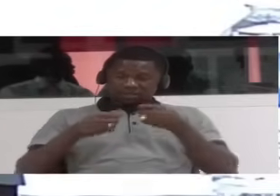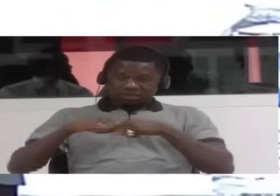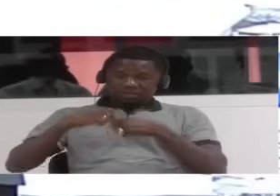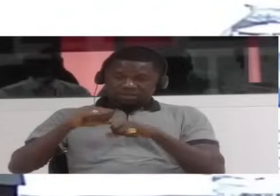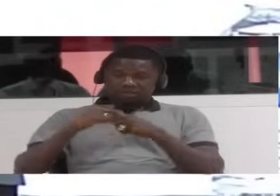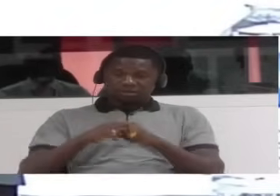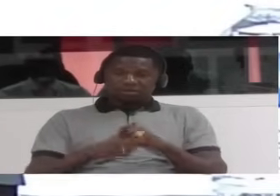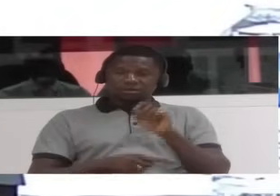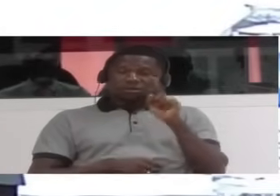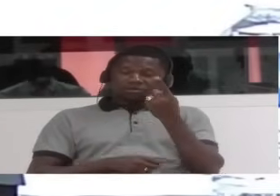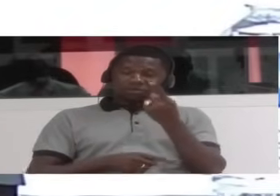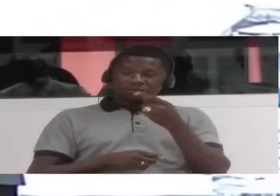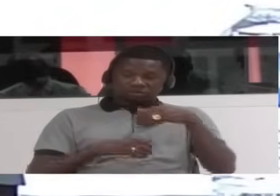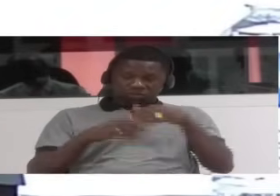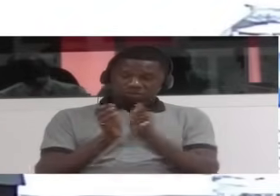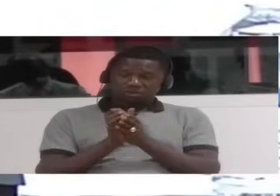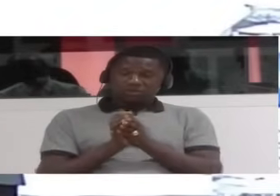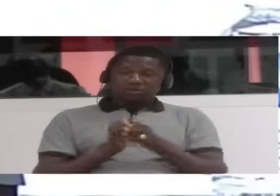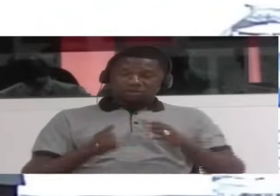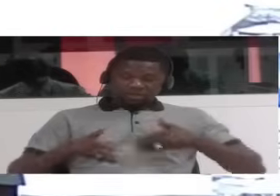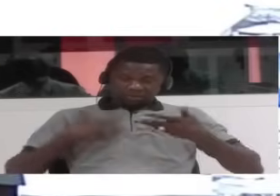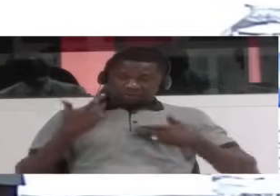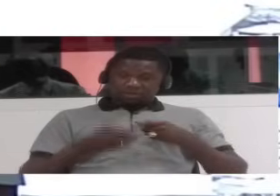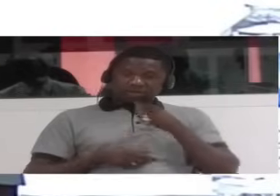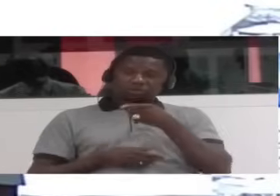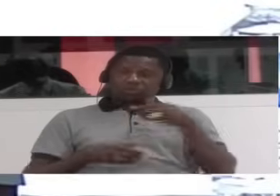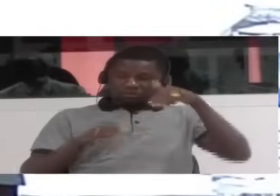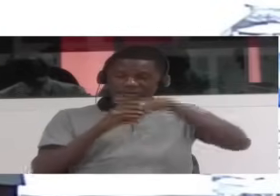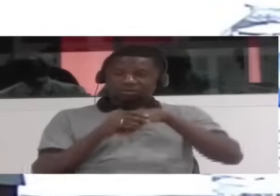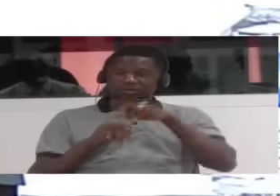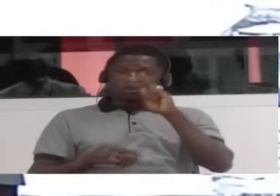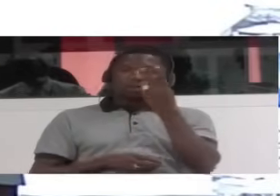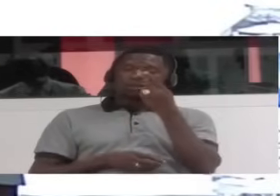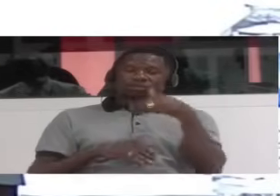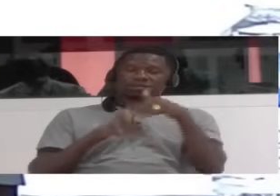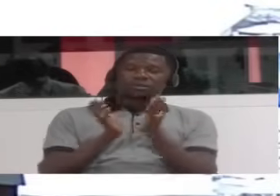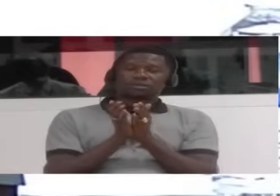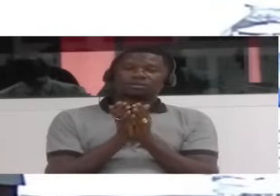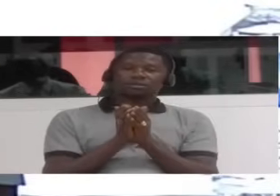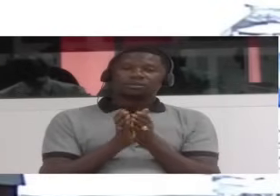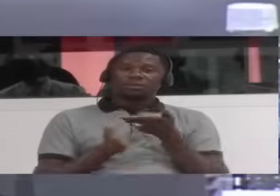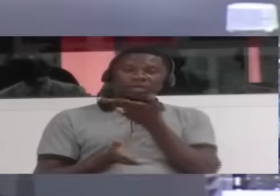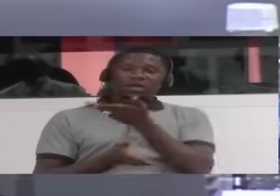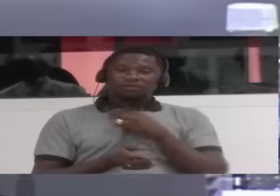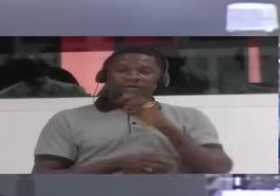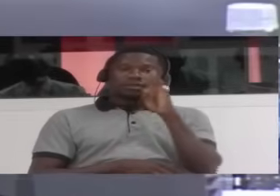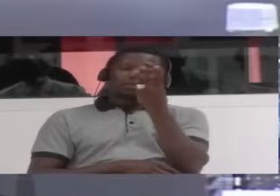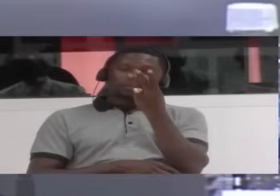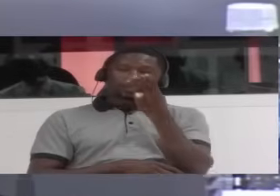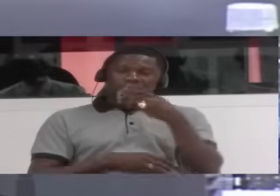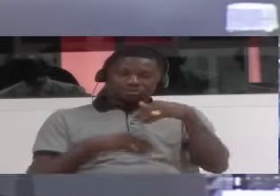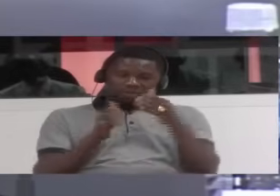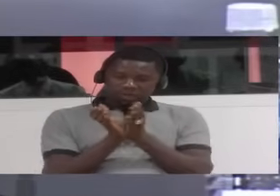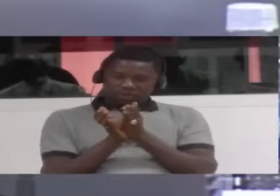training. First batch, they were satisfied. Then you belong to the second batch. Second batch, yes. Was there a third batch? Yes, there was a